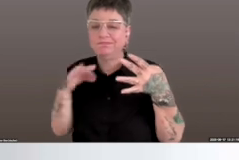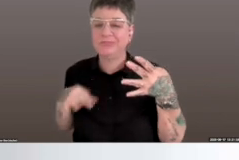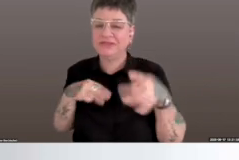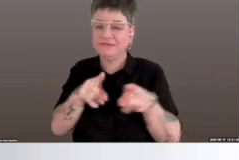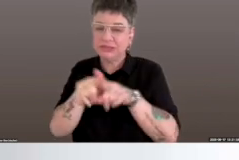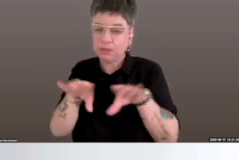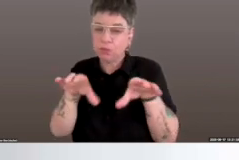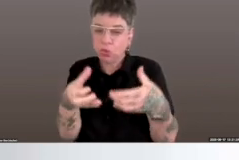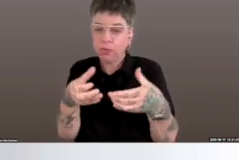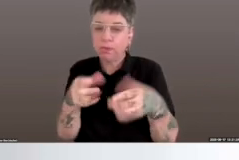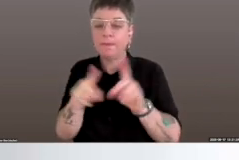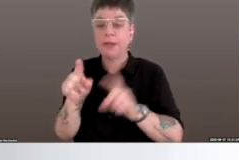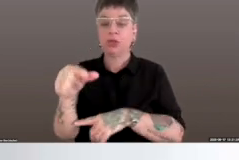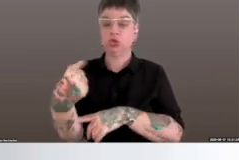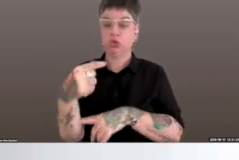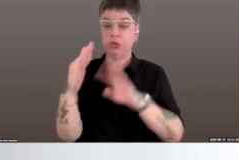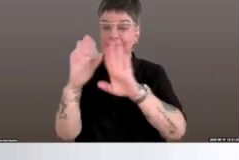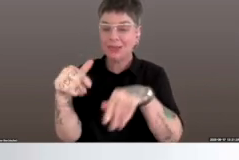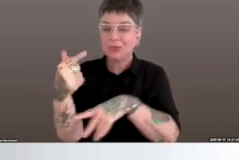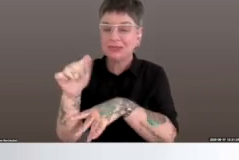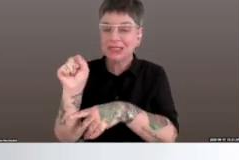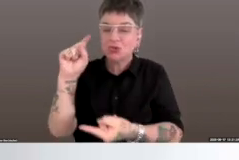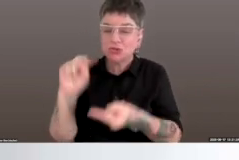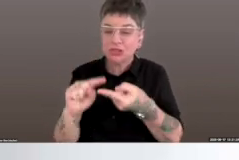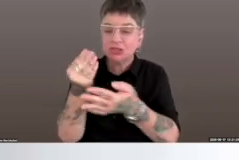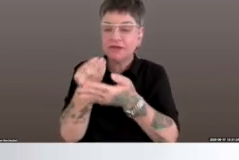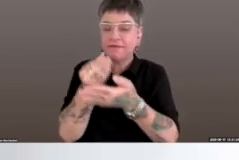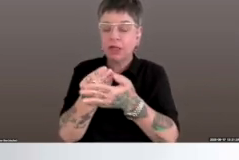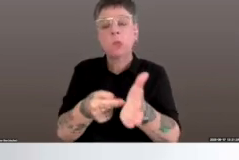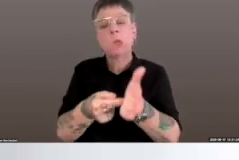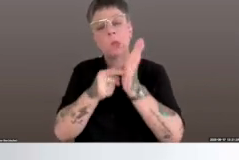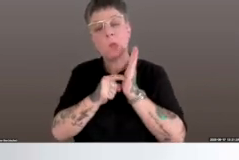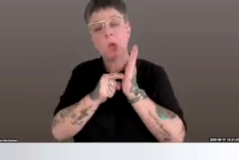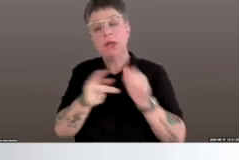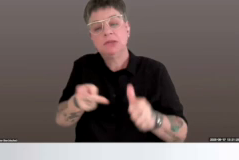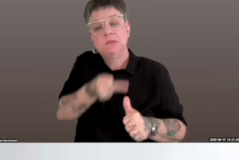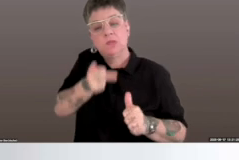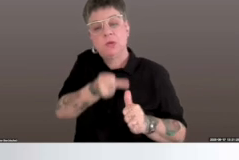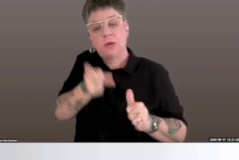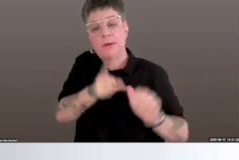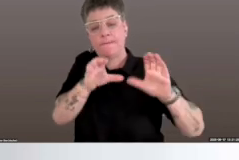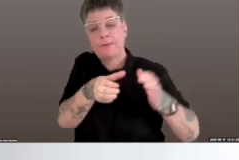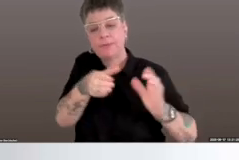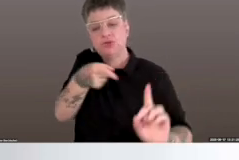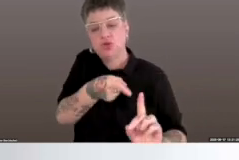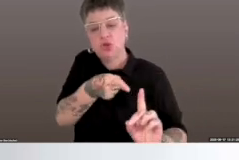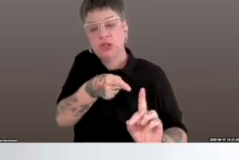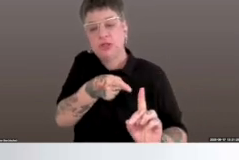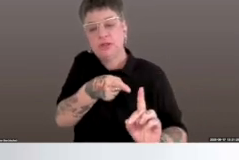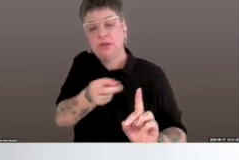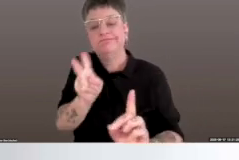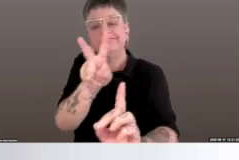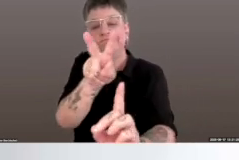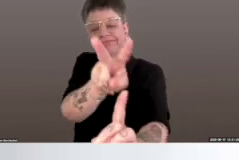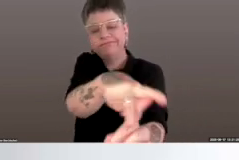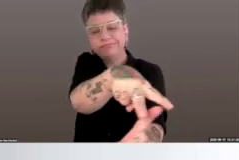While only the Greenhouse Gas Reduction Fund requires a priority populations target, we apply the target to all